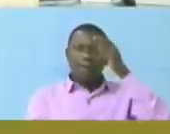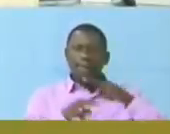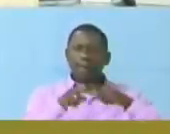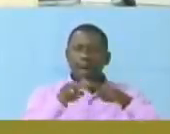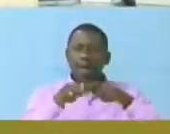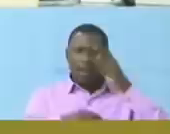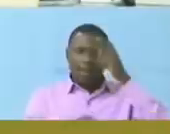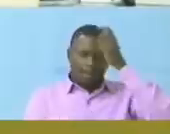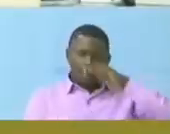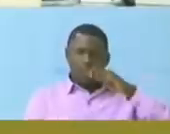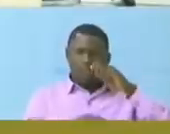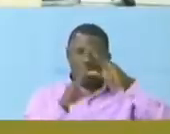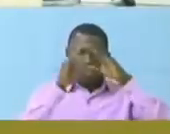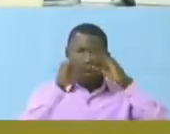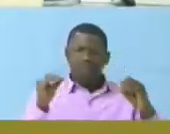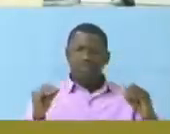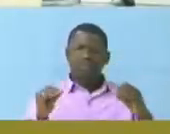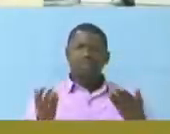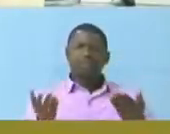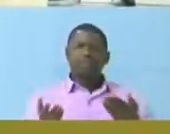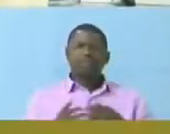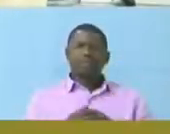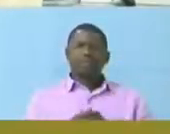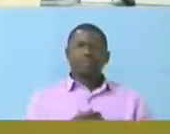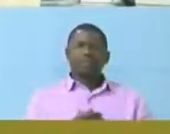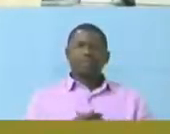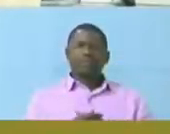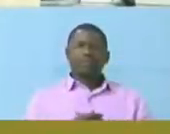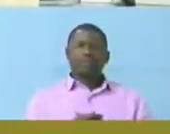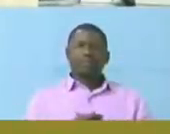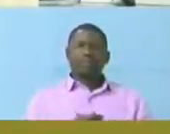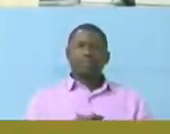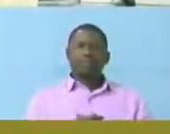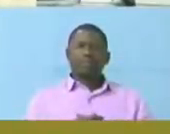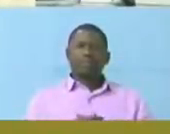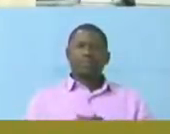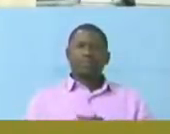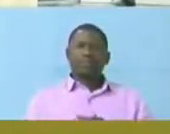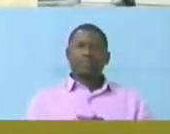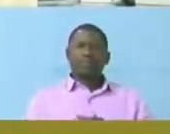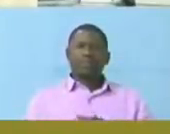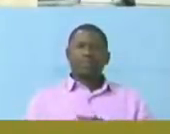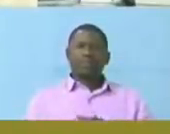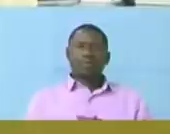For me, I think it's because it's mentioned. I only rely on